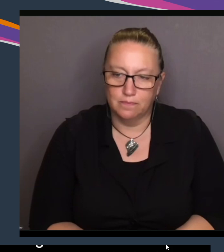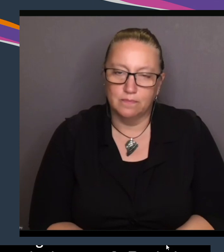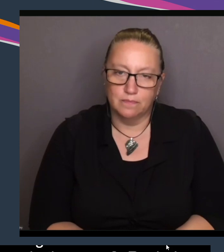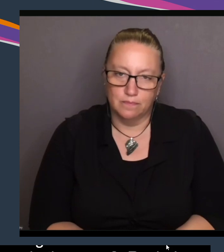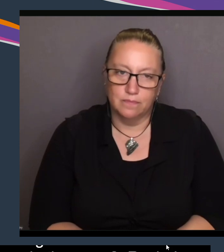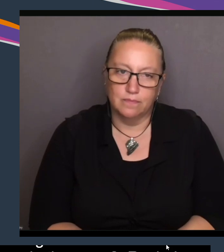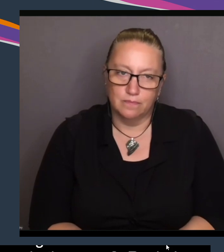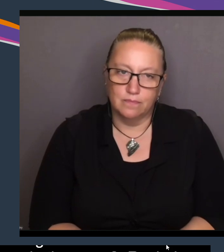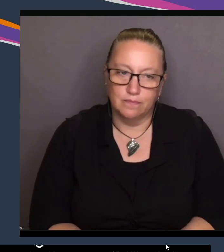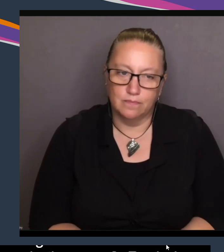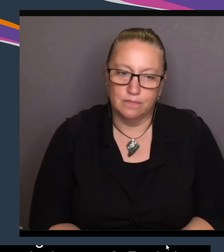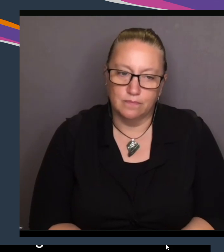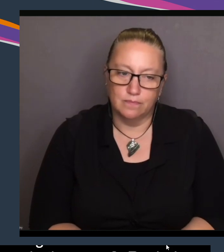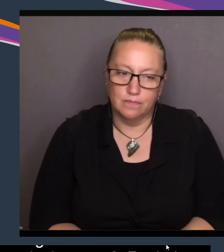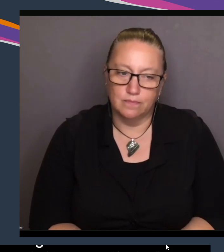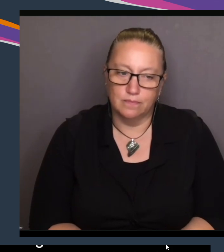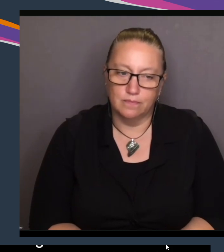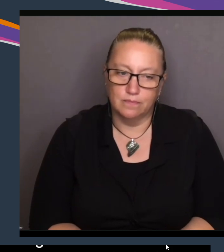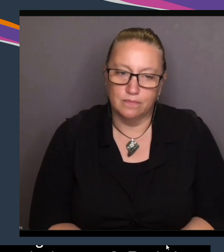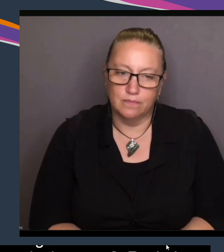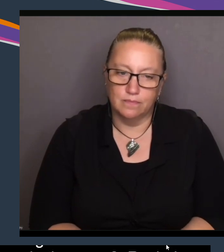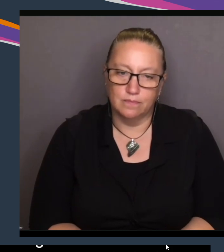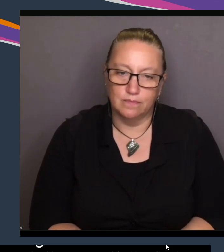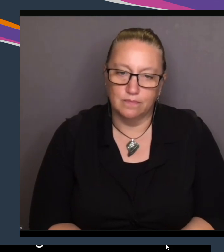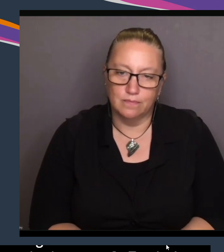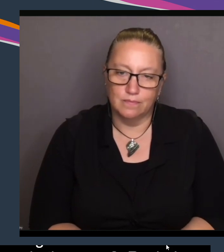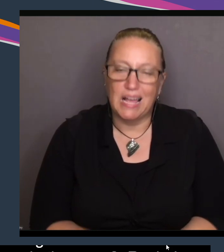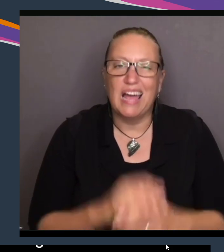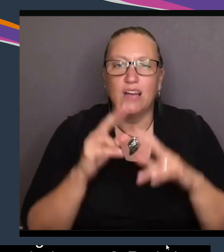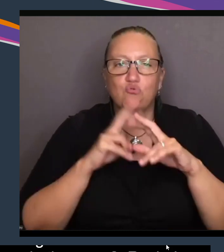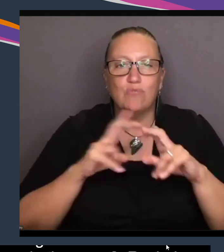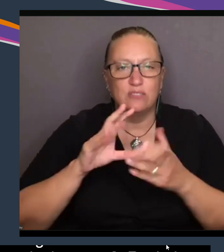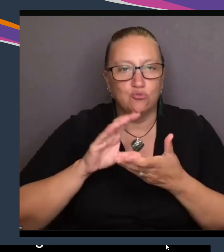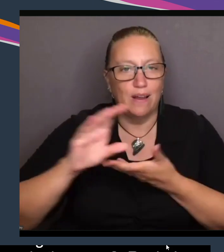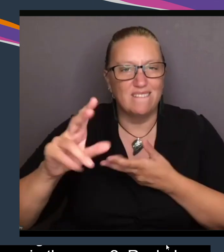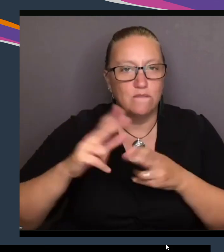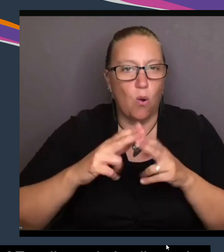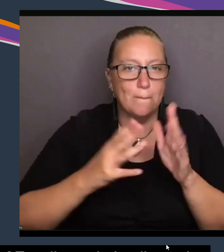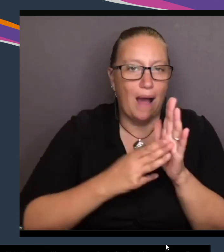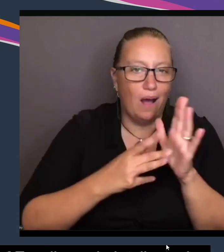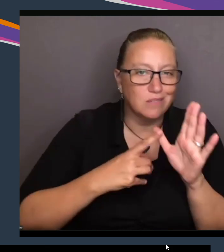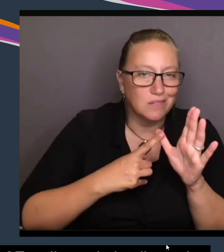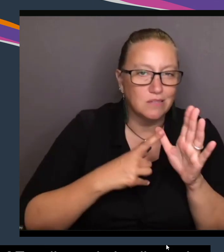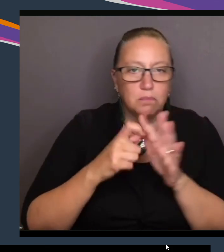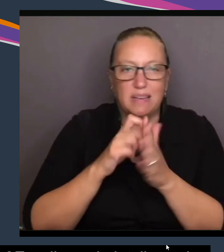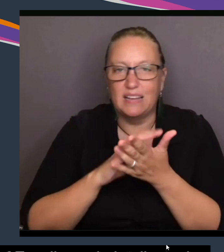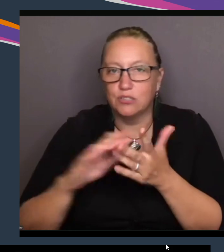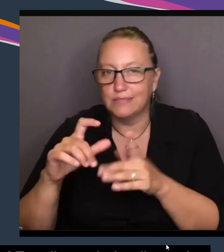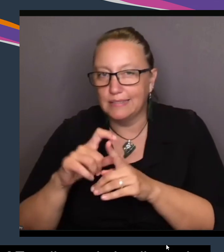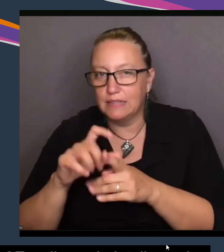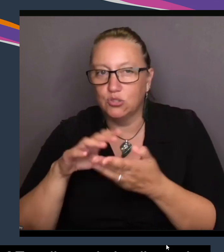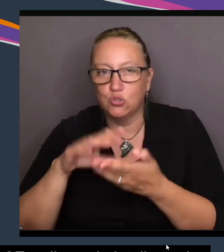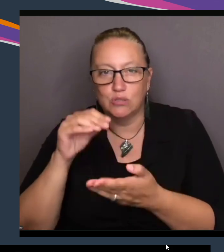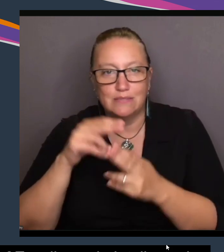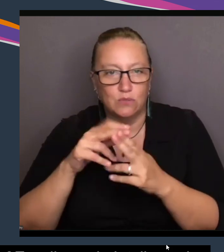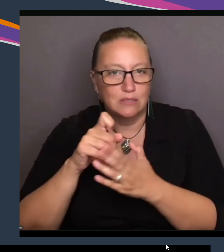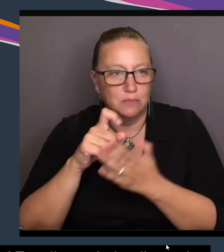The research grants for masters and PhD students with disability, is a great